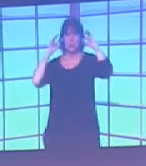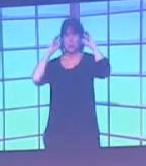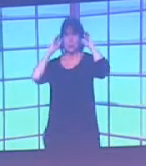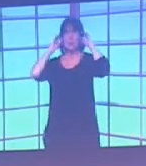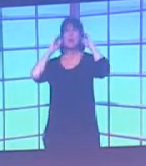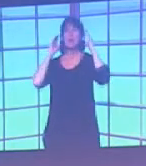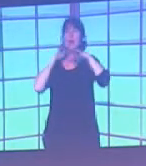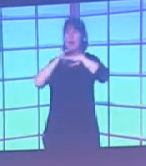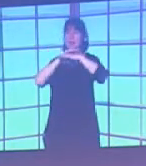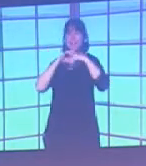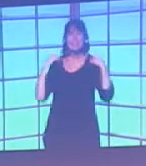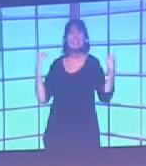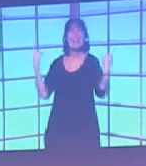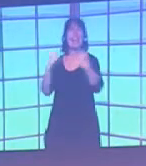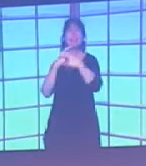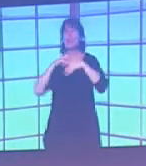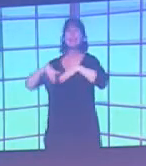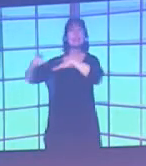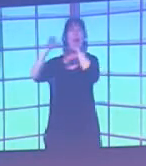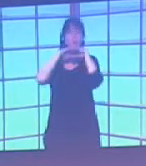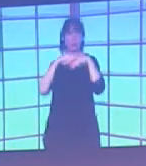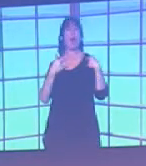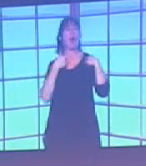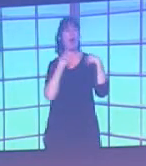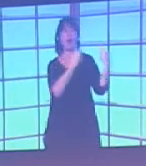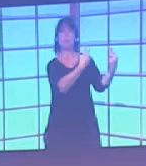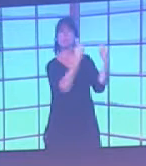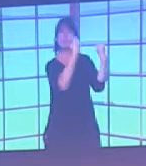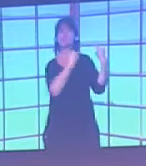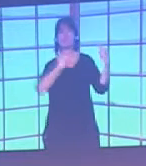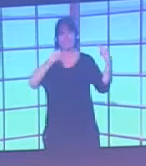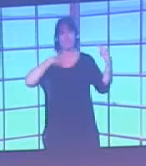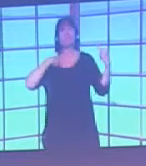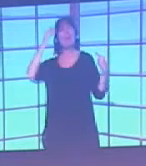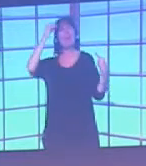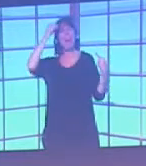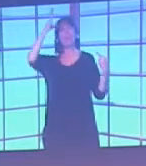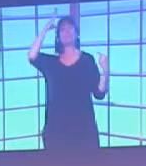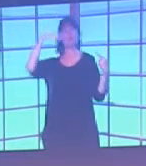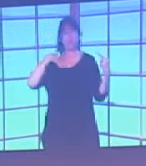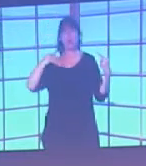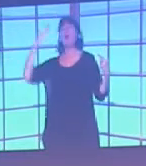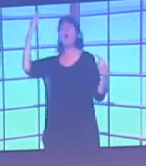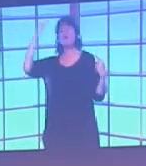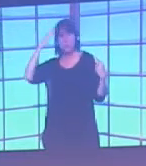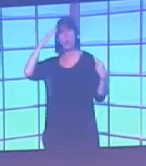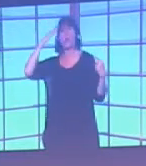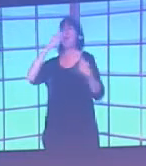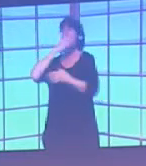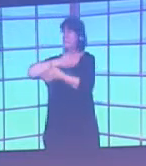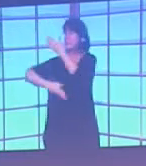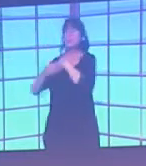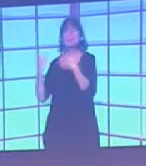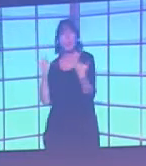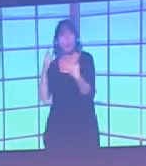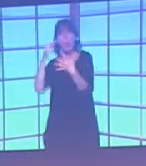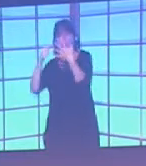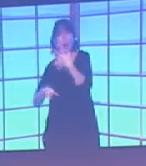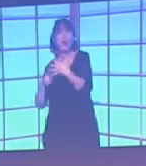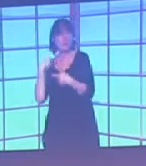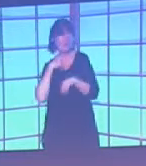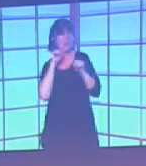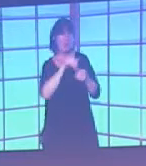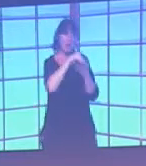us now as the experts in the field for disabilities and asking and seeking our advice about what can we do